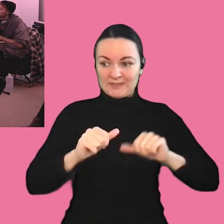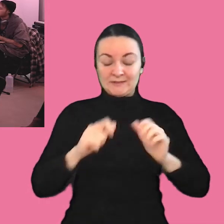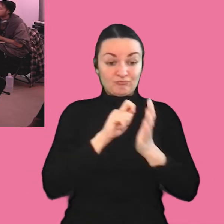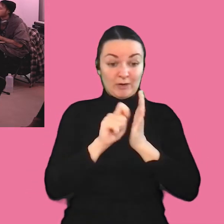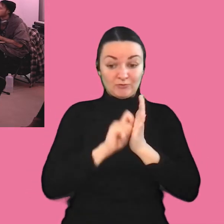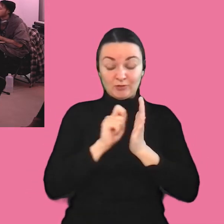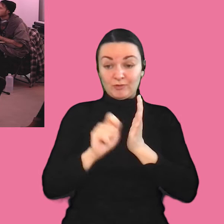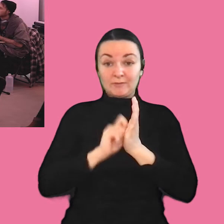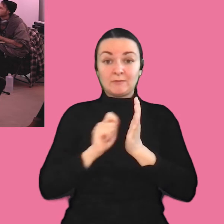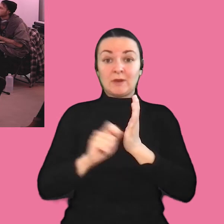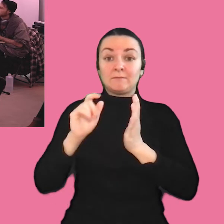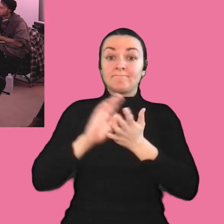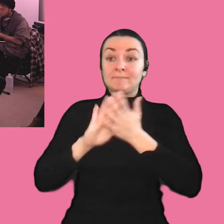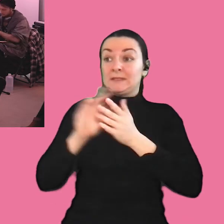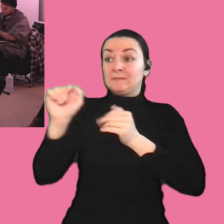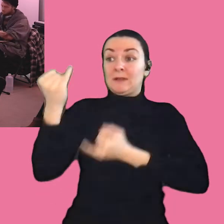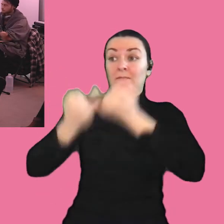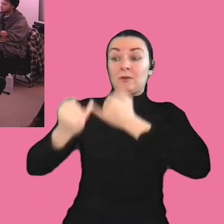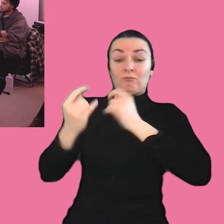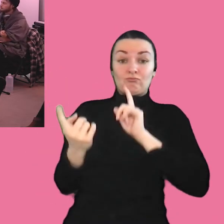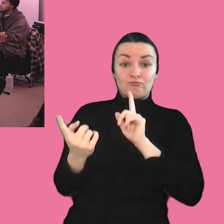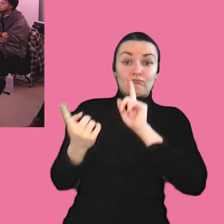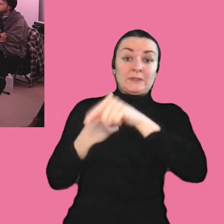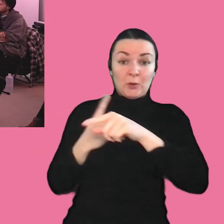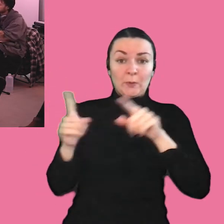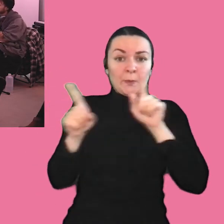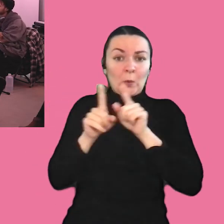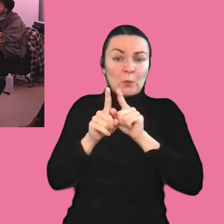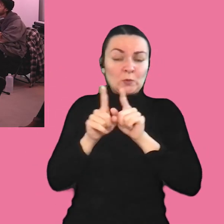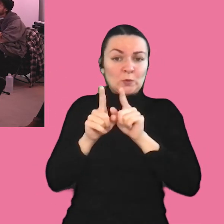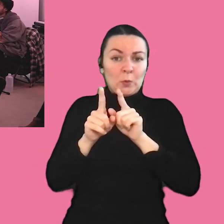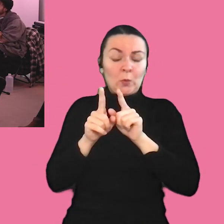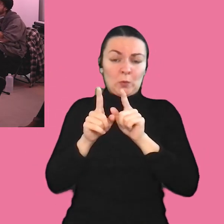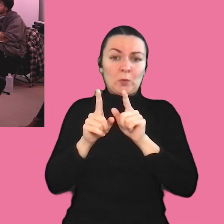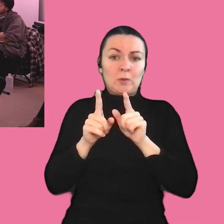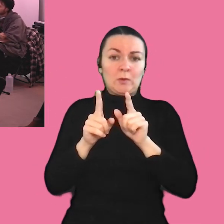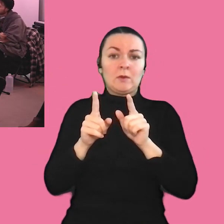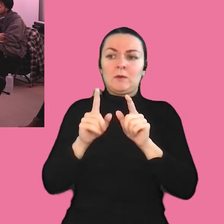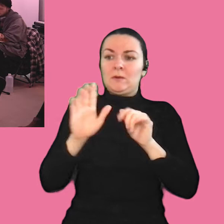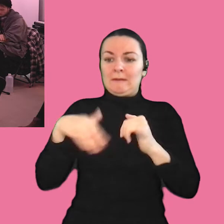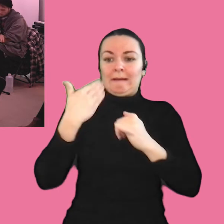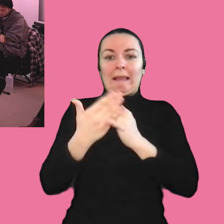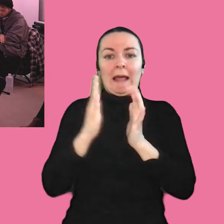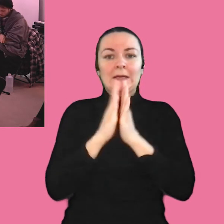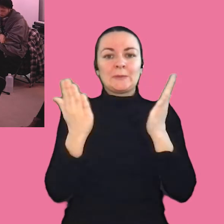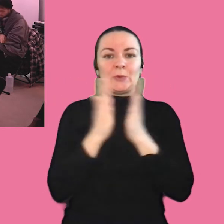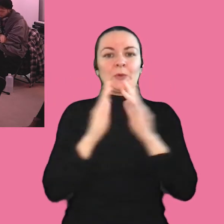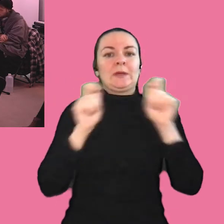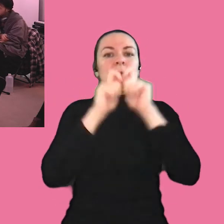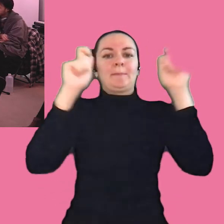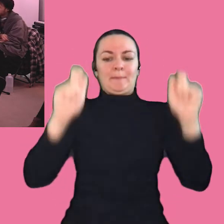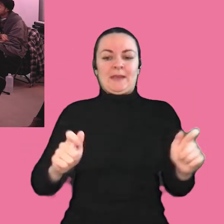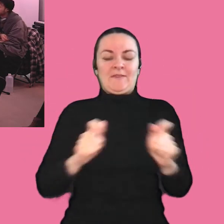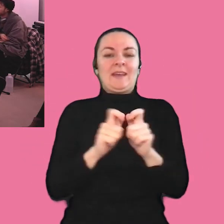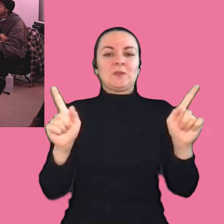with him and where he had come from. And it just felt at that time that